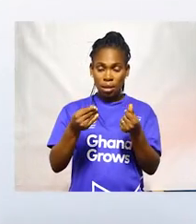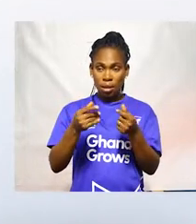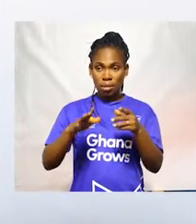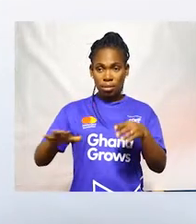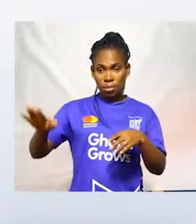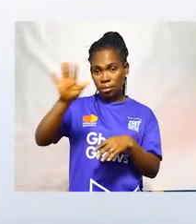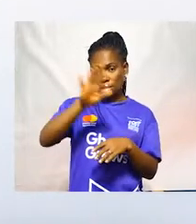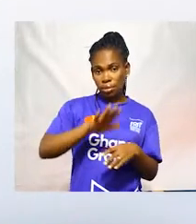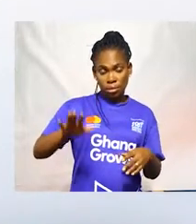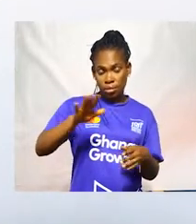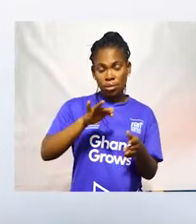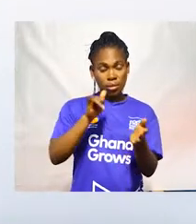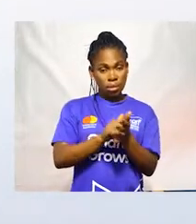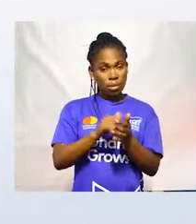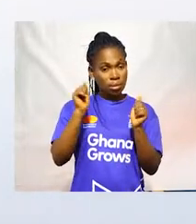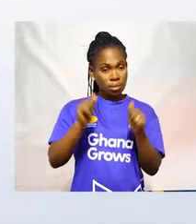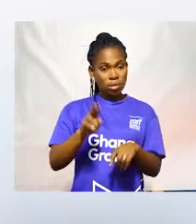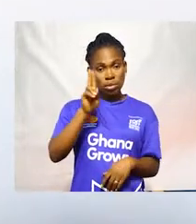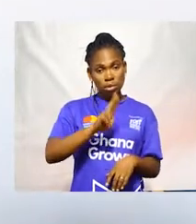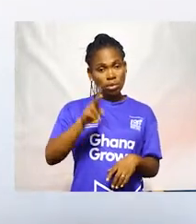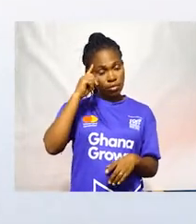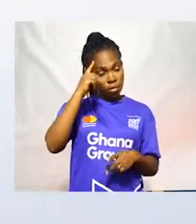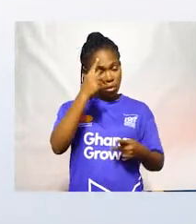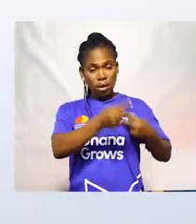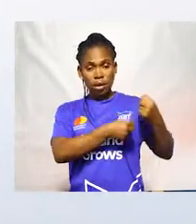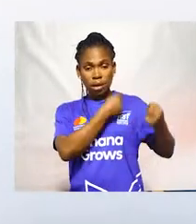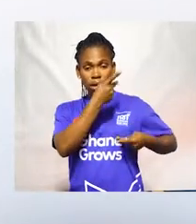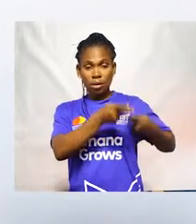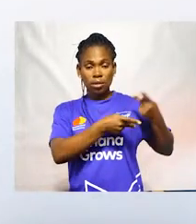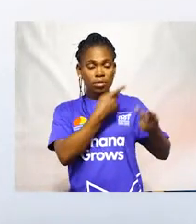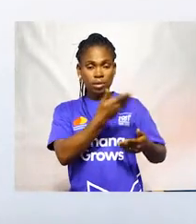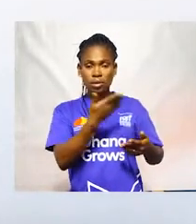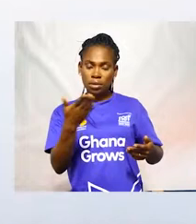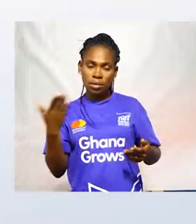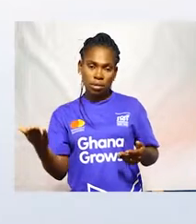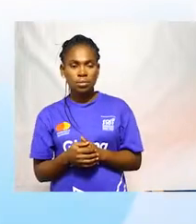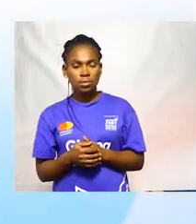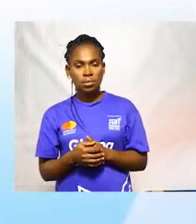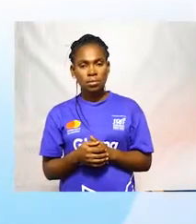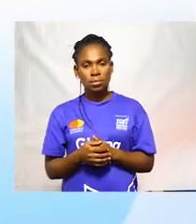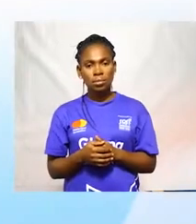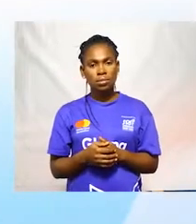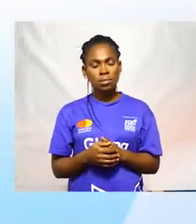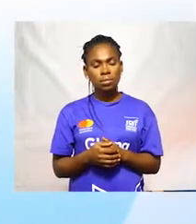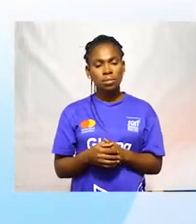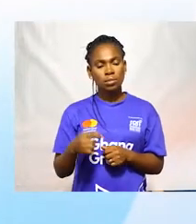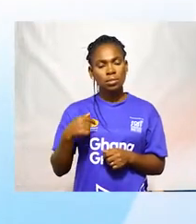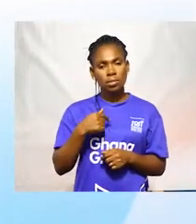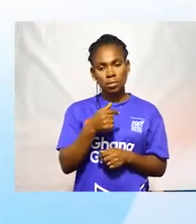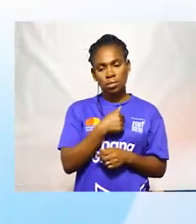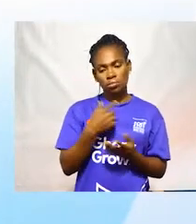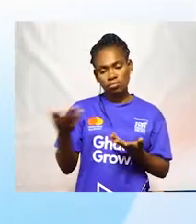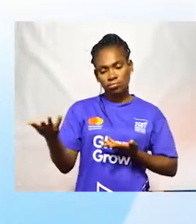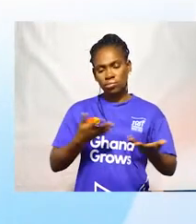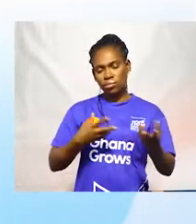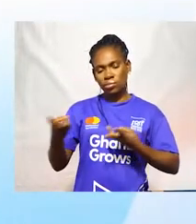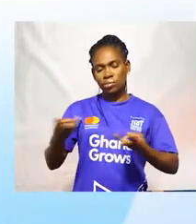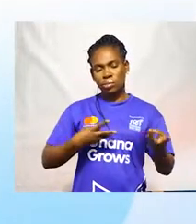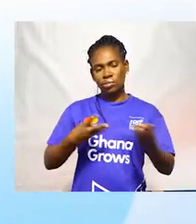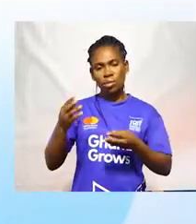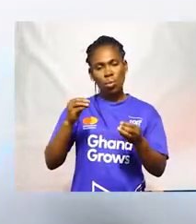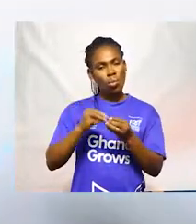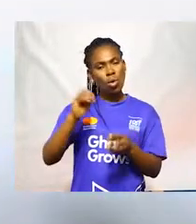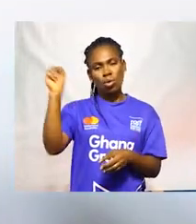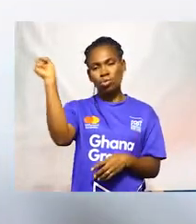be used for all kinds of things. Let's take, for instance, rice. We spend a lot of